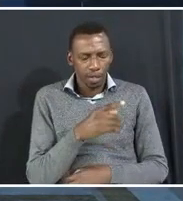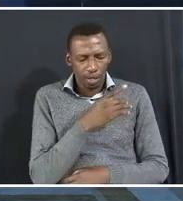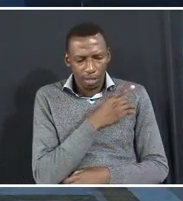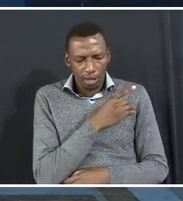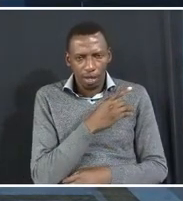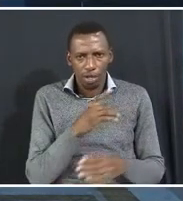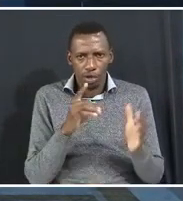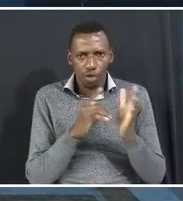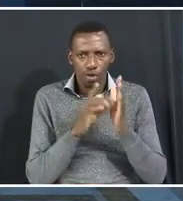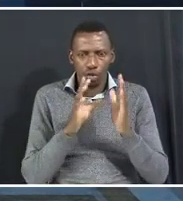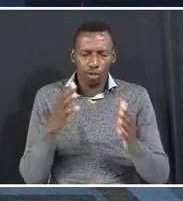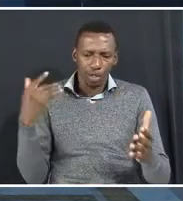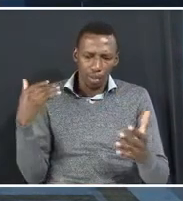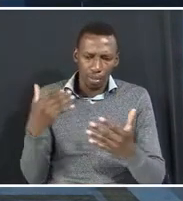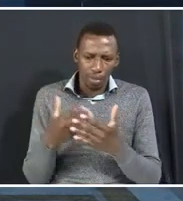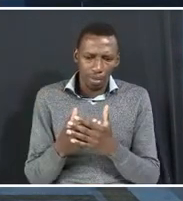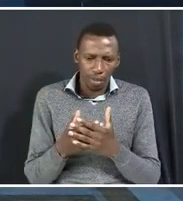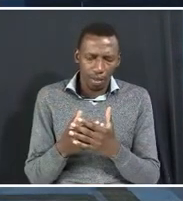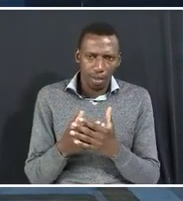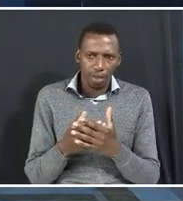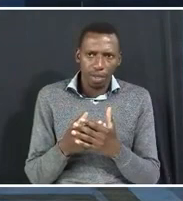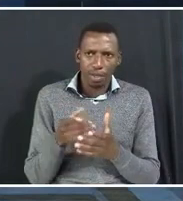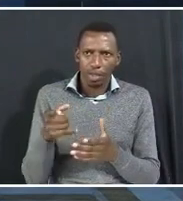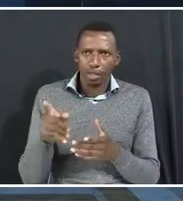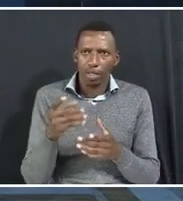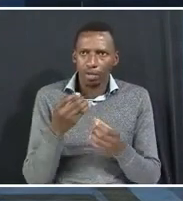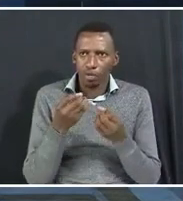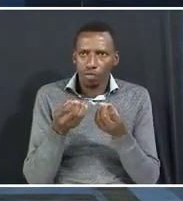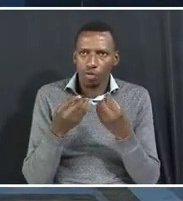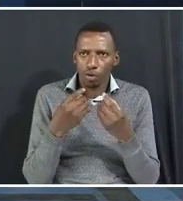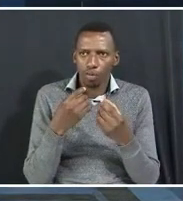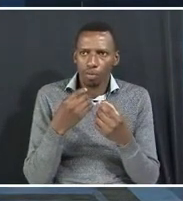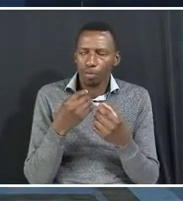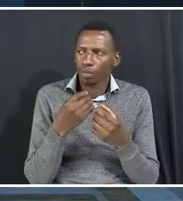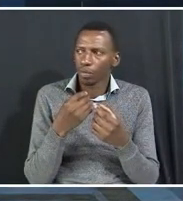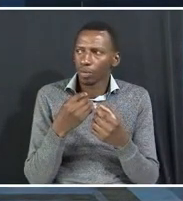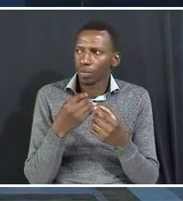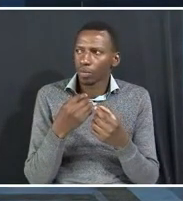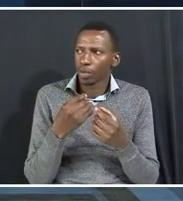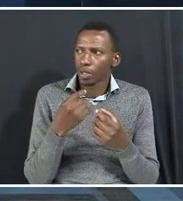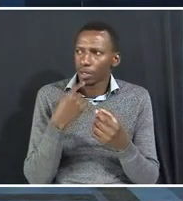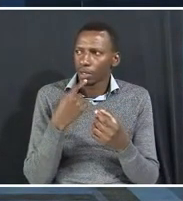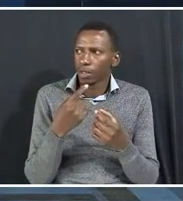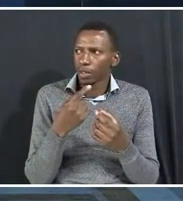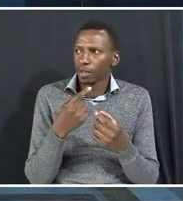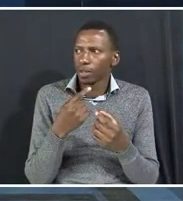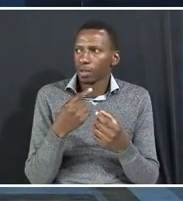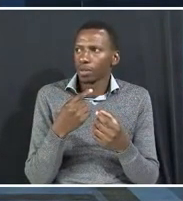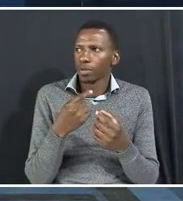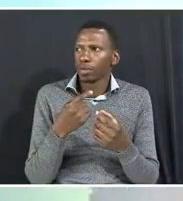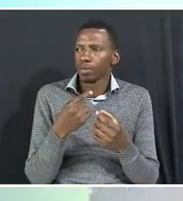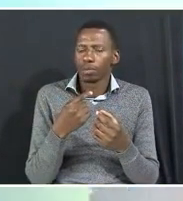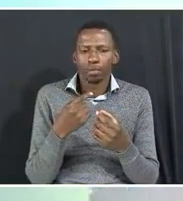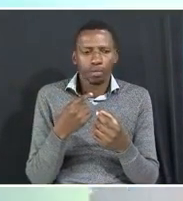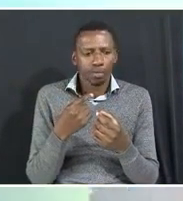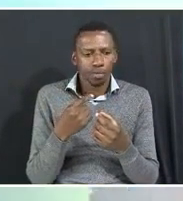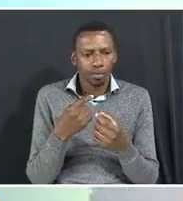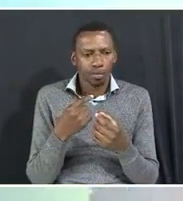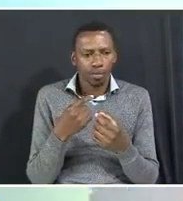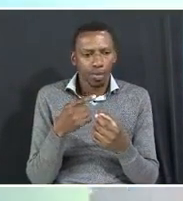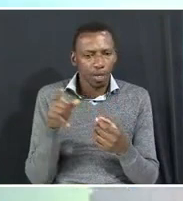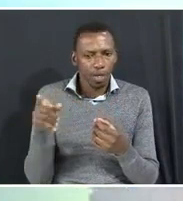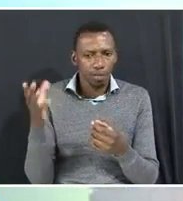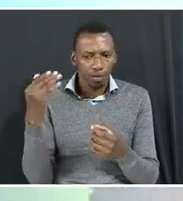while, and he told me, actually, you know, I told him I need more grace to reach their brother. But, he had